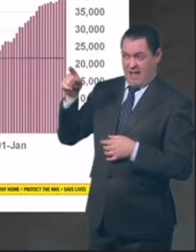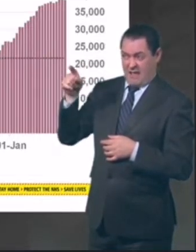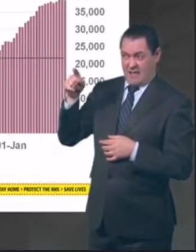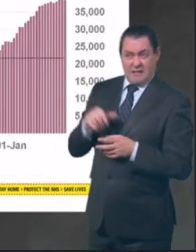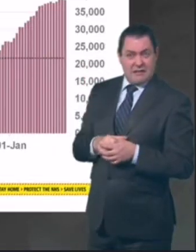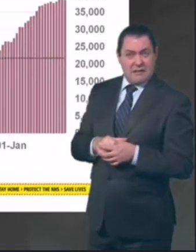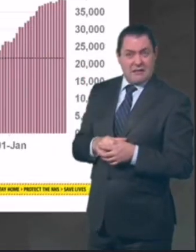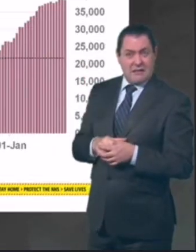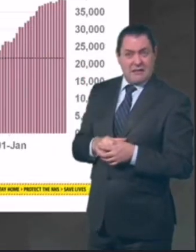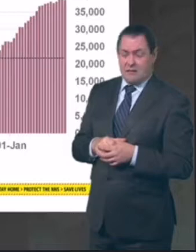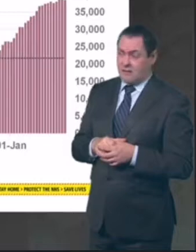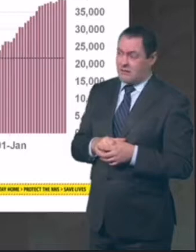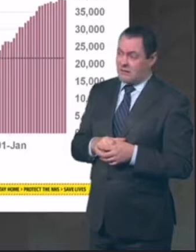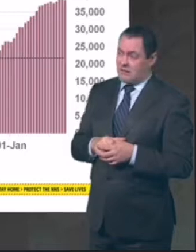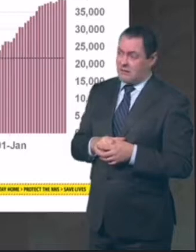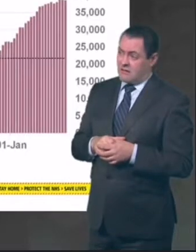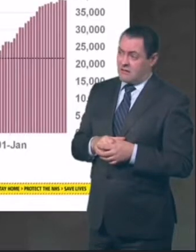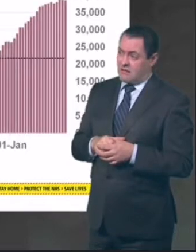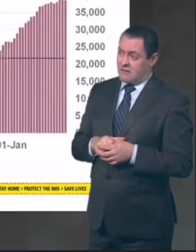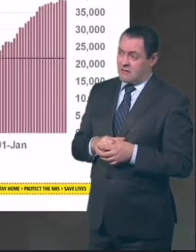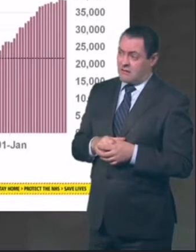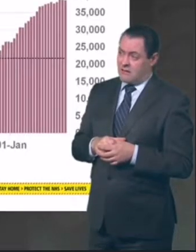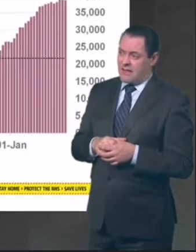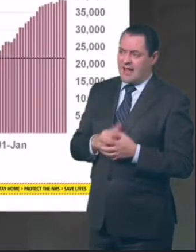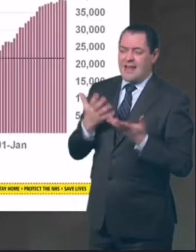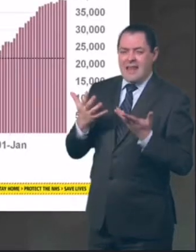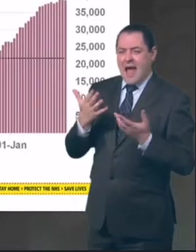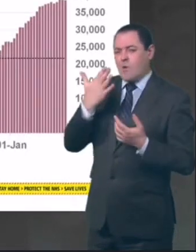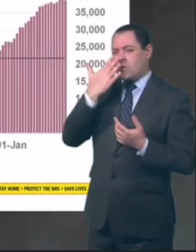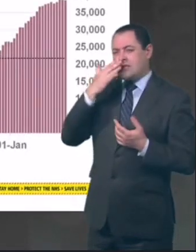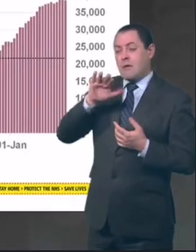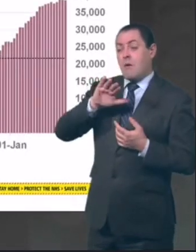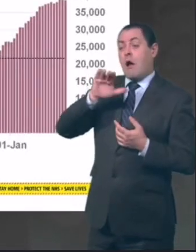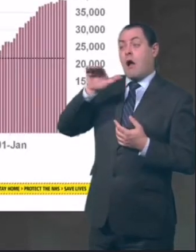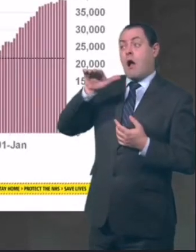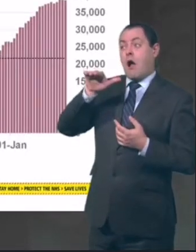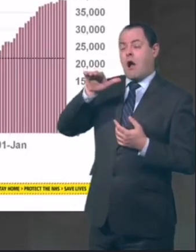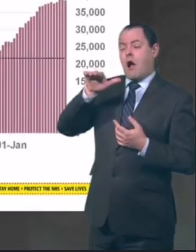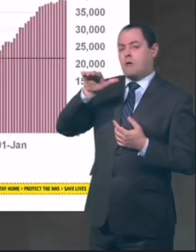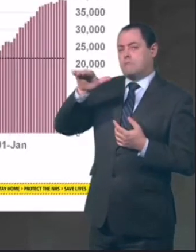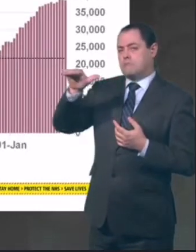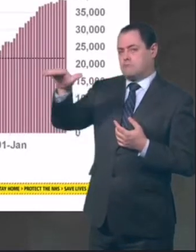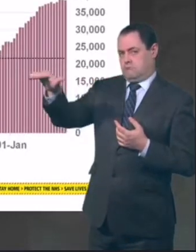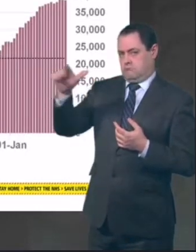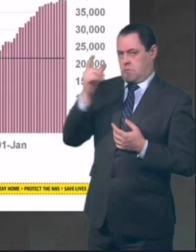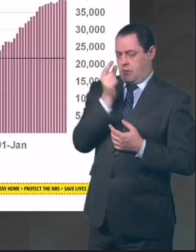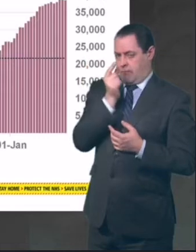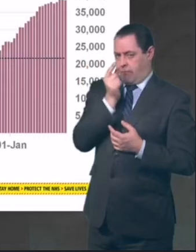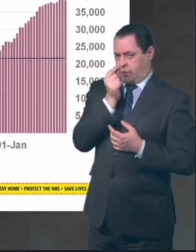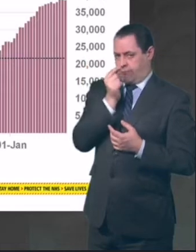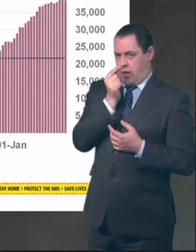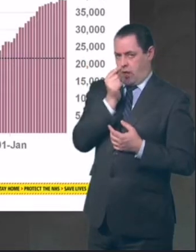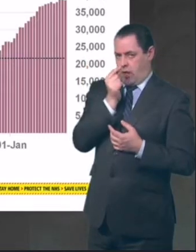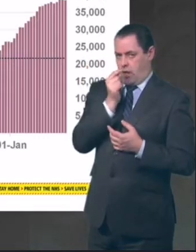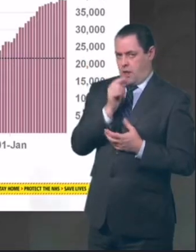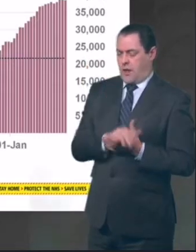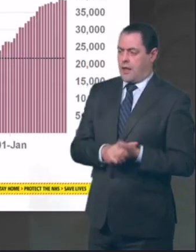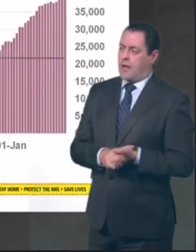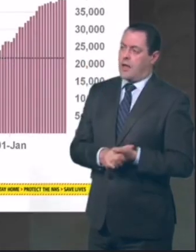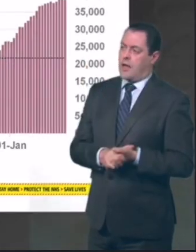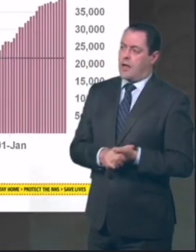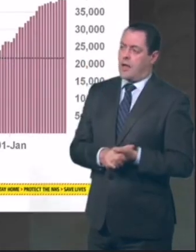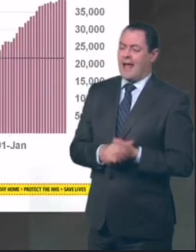of this beginning to flatten out. In some parts of England, particularly the southeast, the east of England